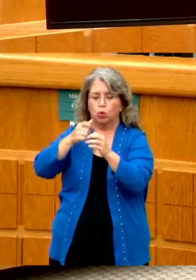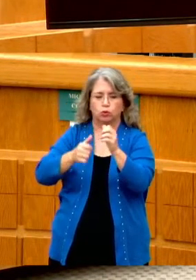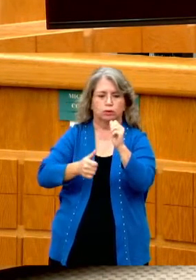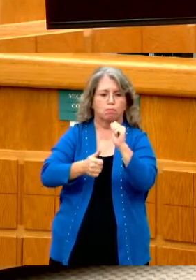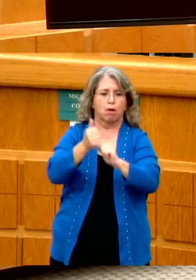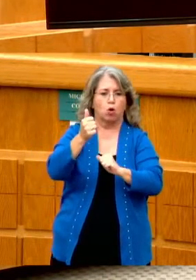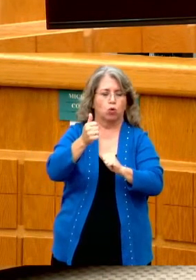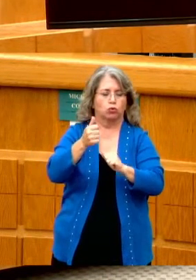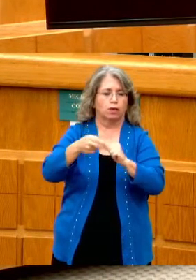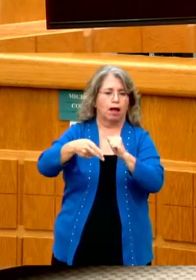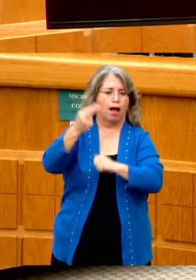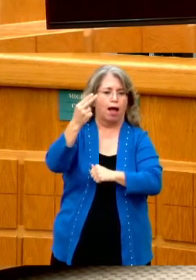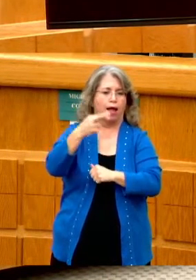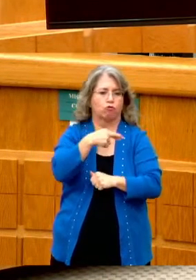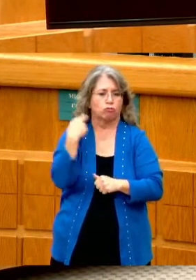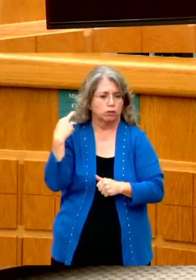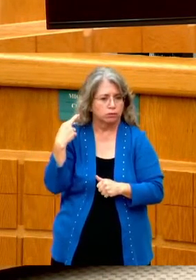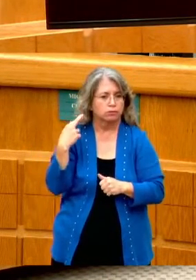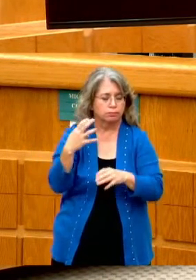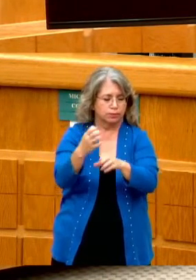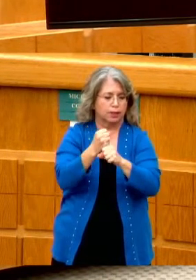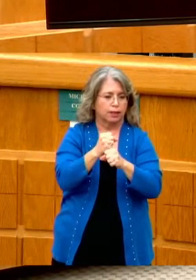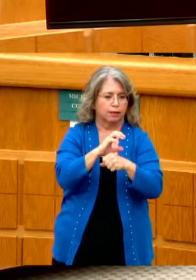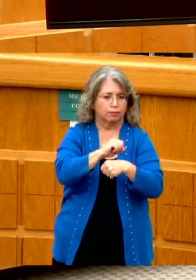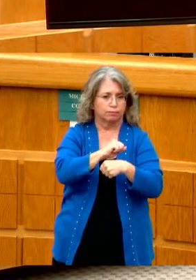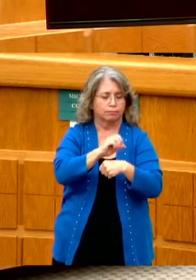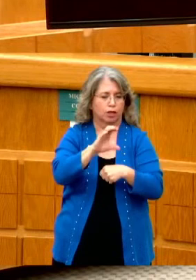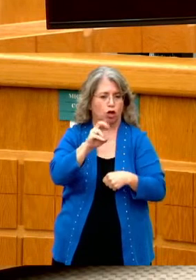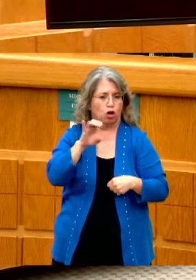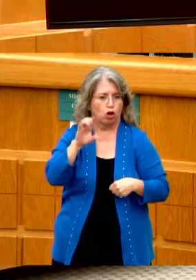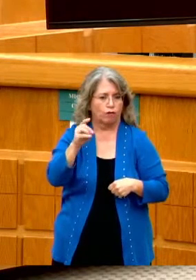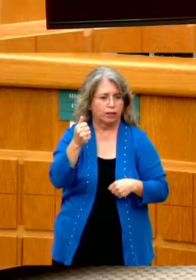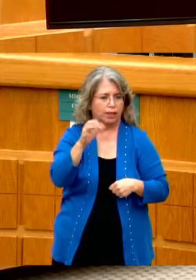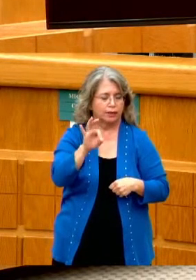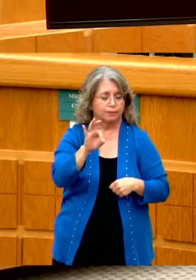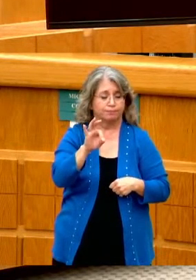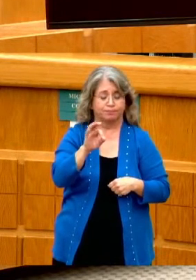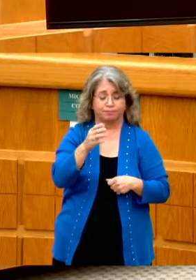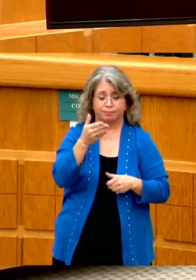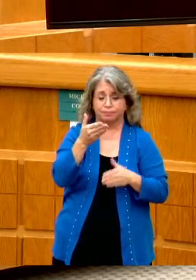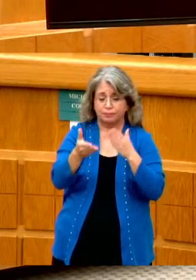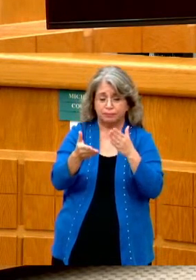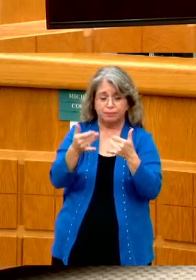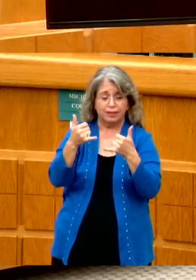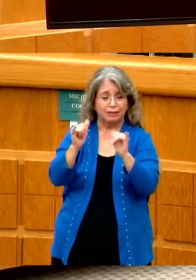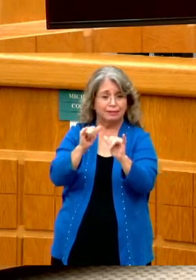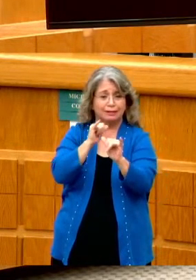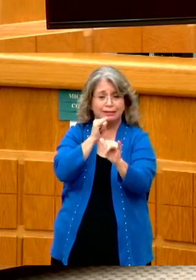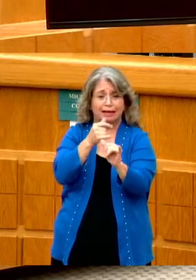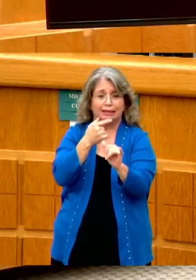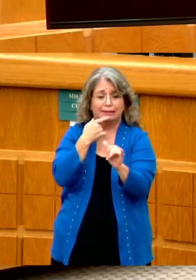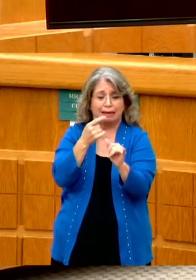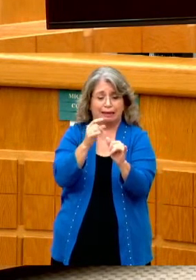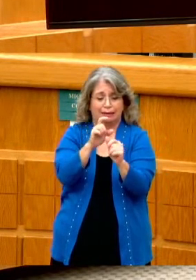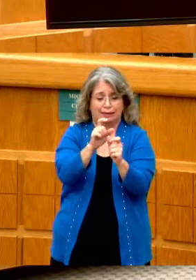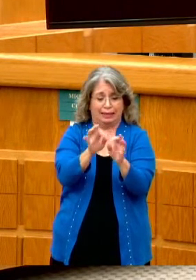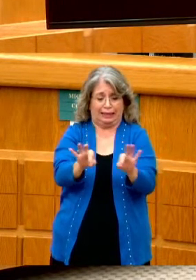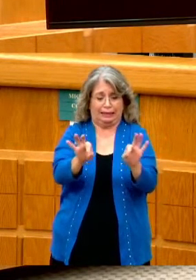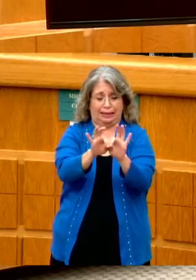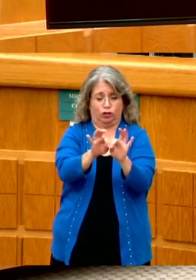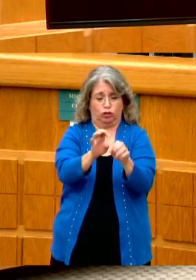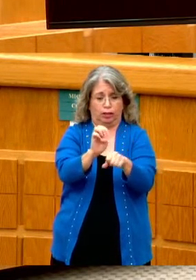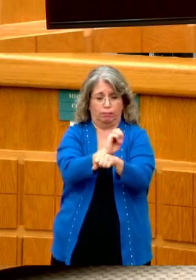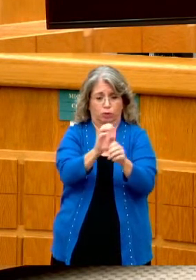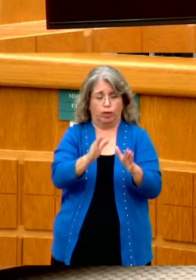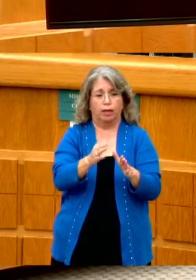COVID-19. While the phase may not say essential employee, you still may fall into phase 1A